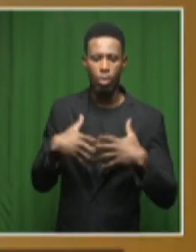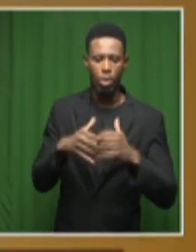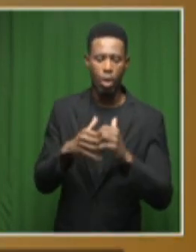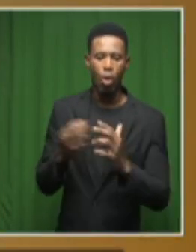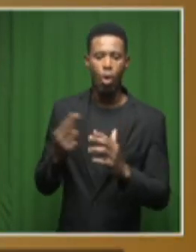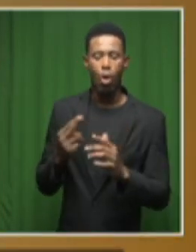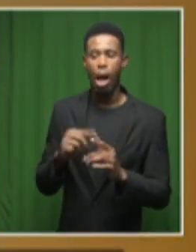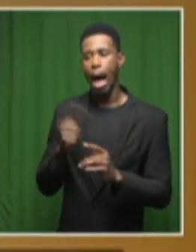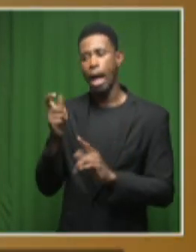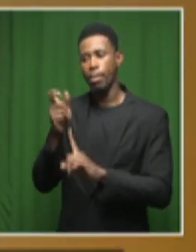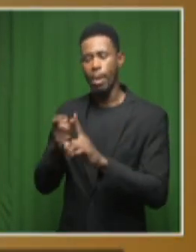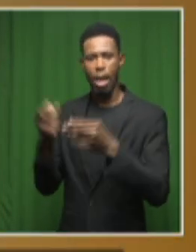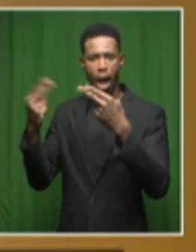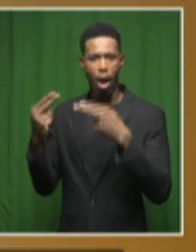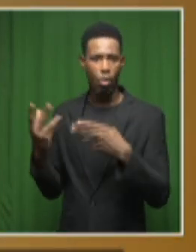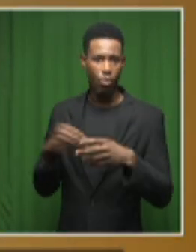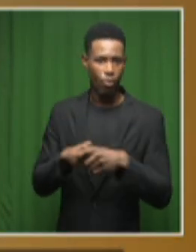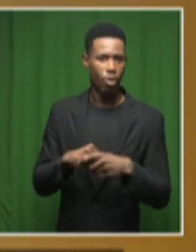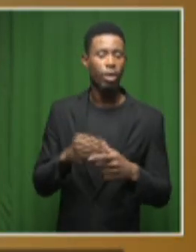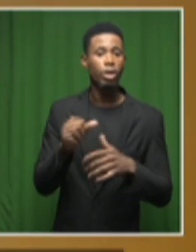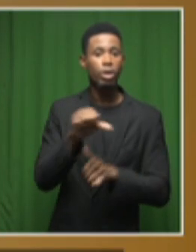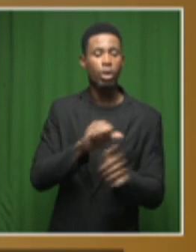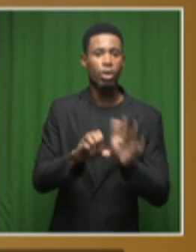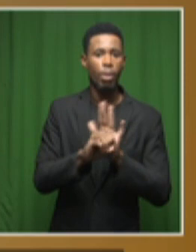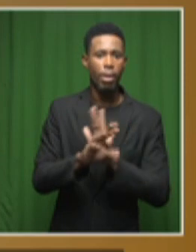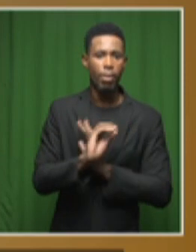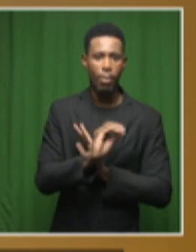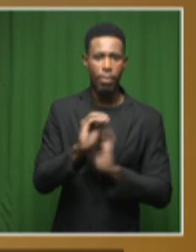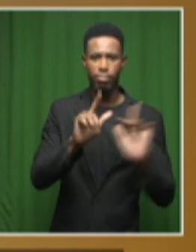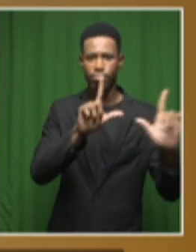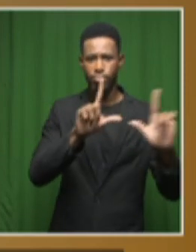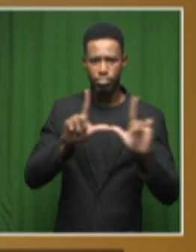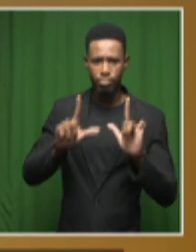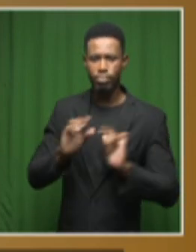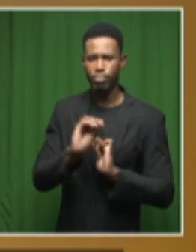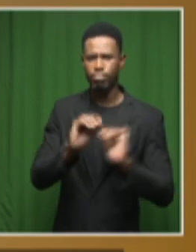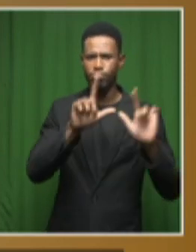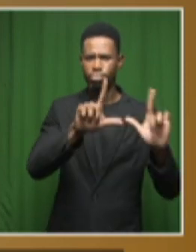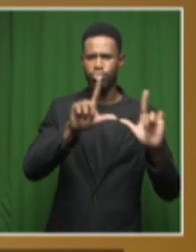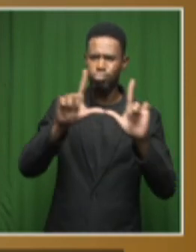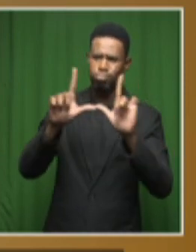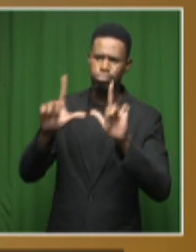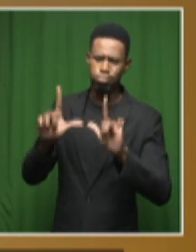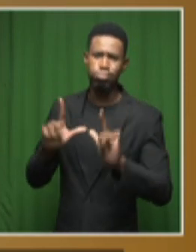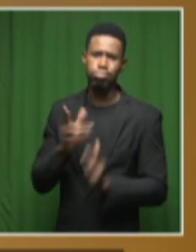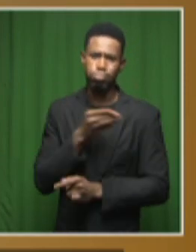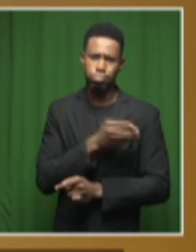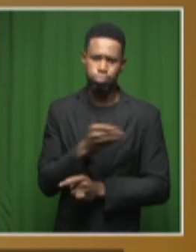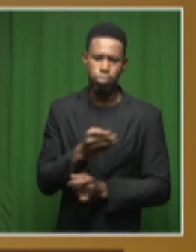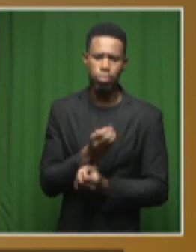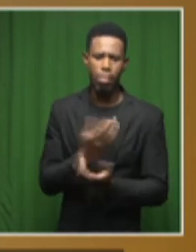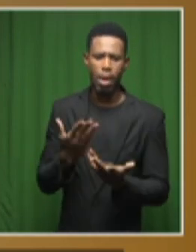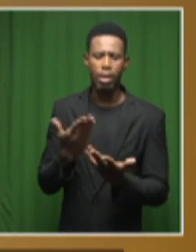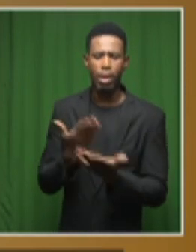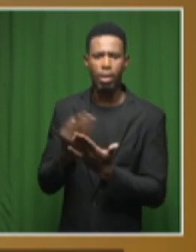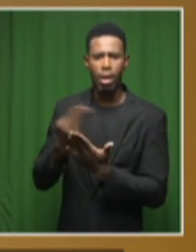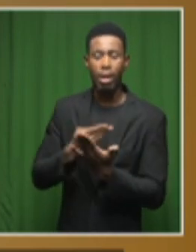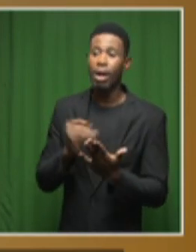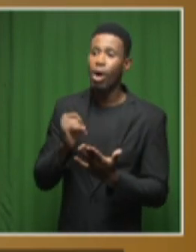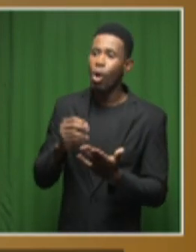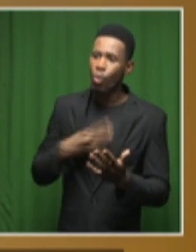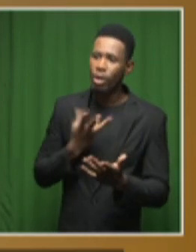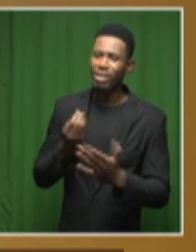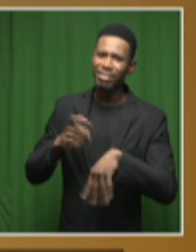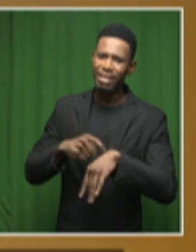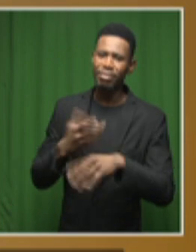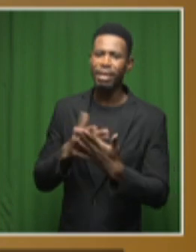check out our social media, the posters are there. We've got absolutely a great list of artists that we'll be showing on the day. I wish we had time. I'll tell you some of their names,